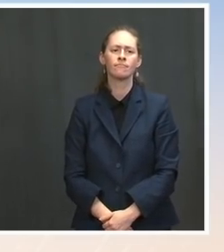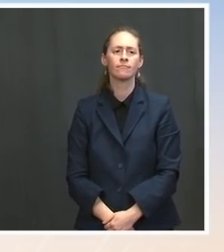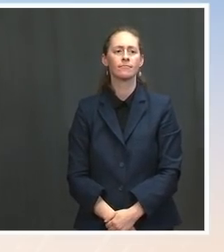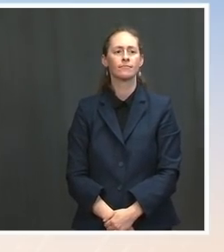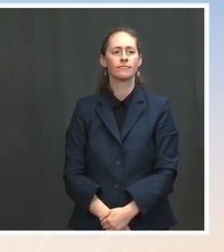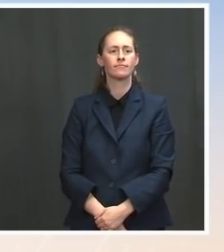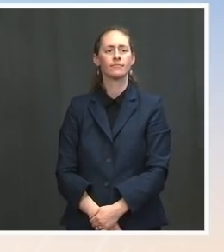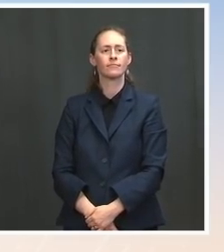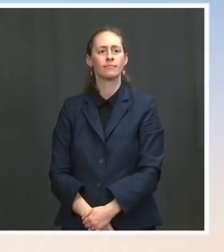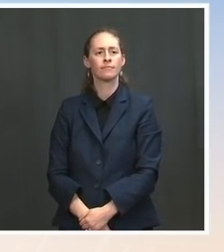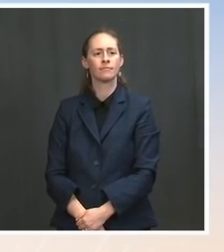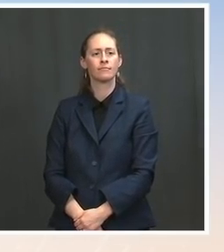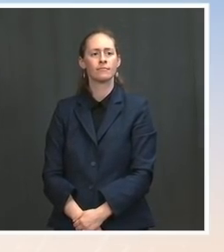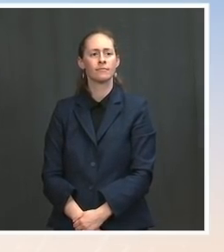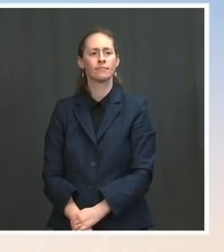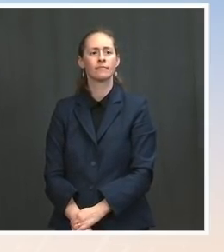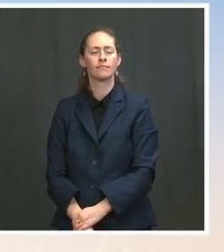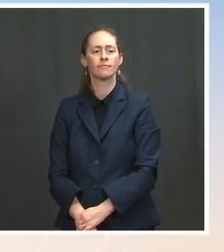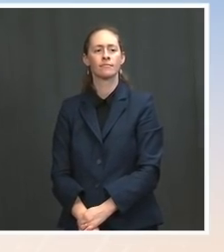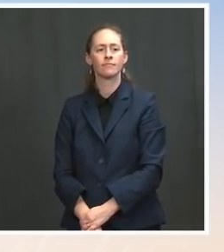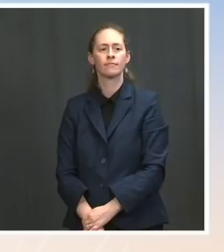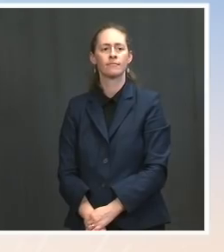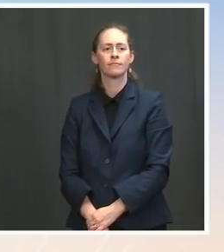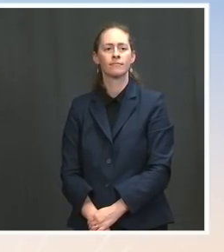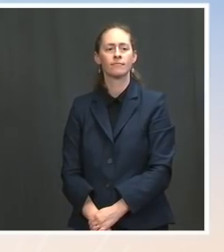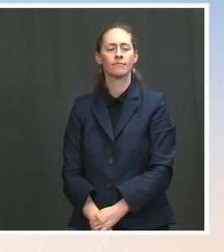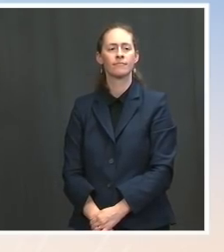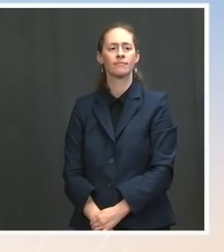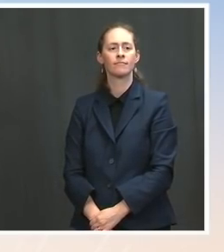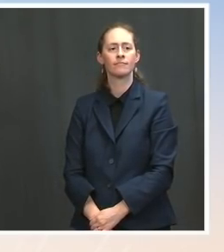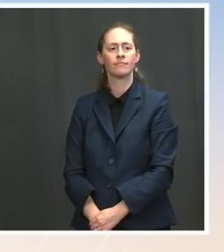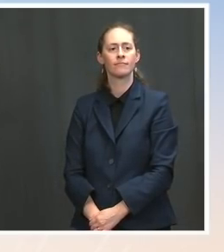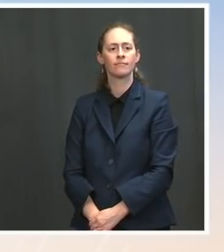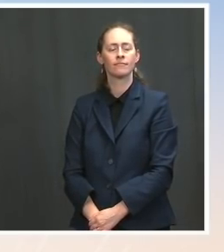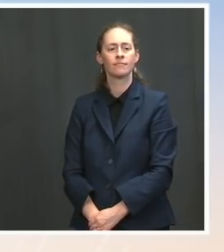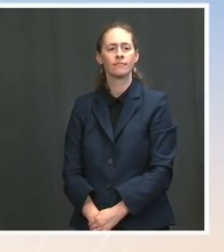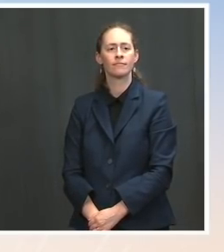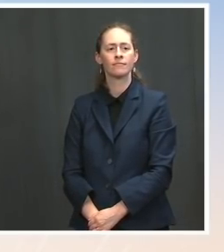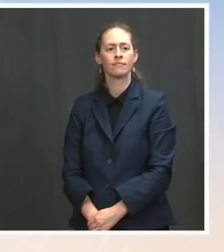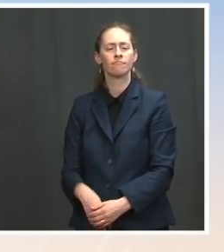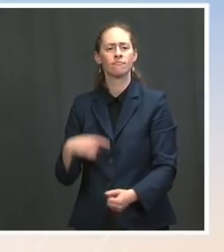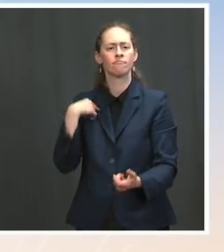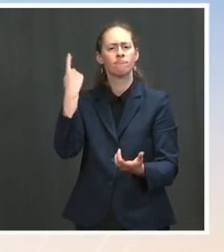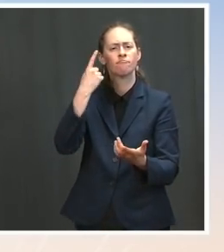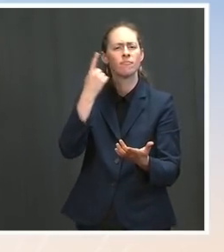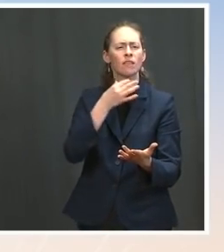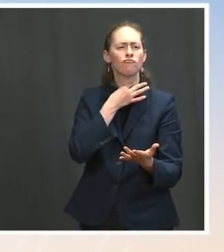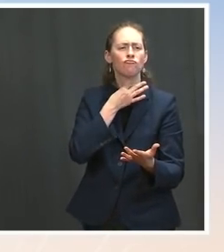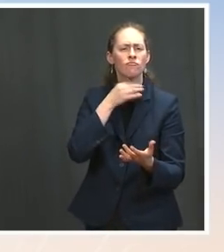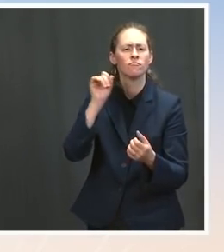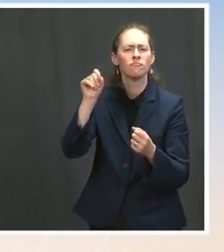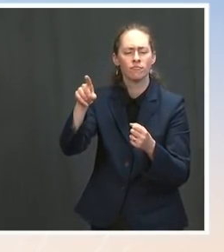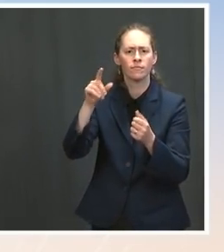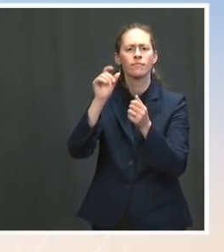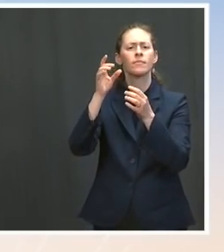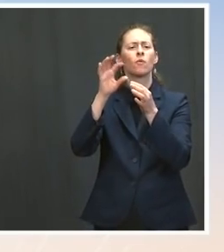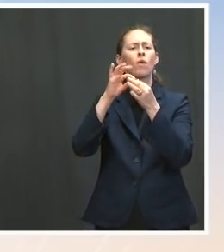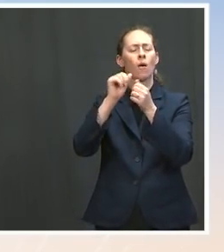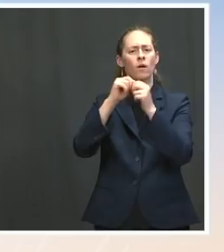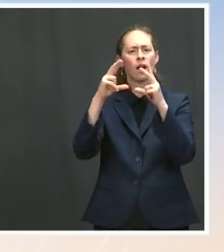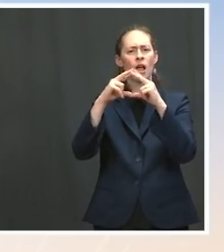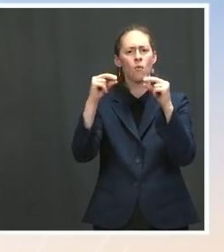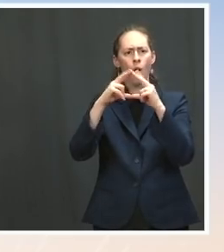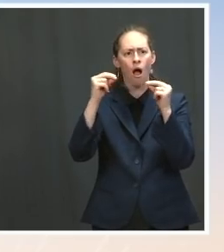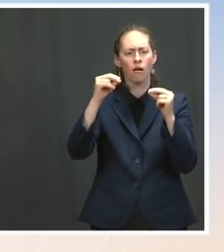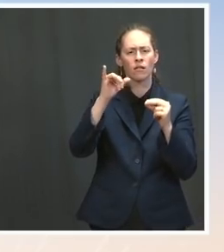and is investigating them for money laundering in that country with really no legal basis? Is he aware? Is